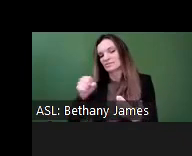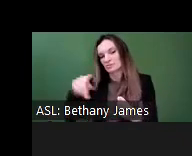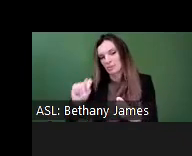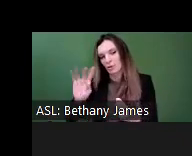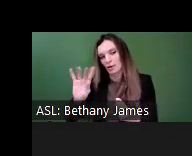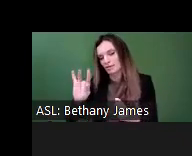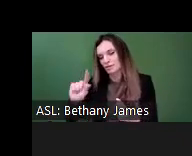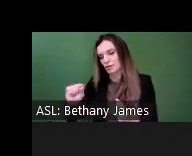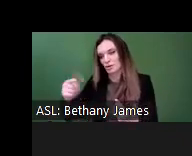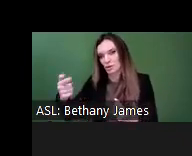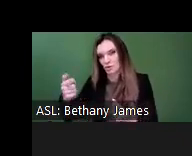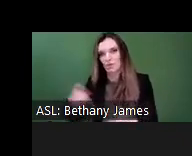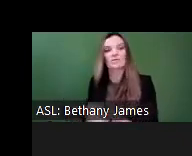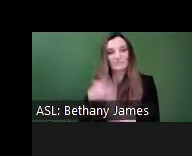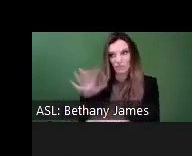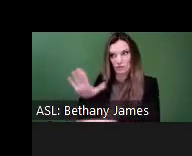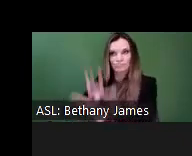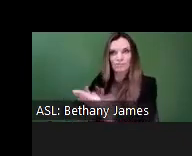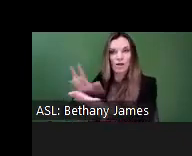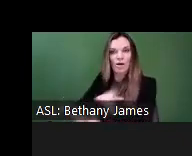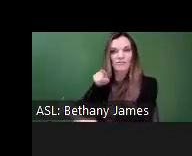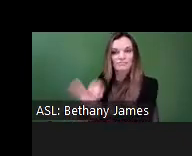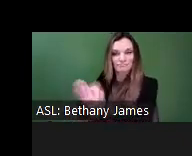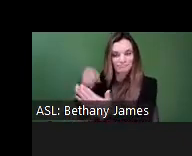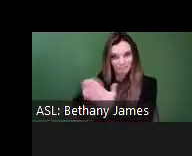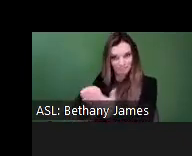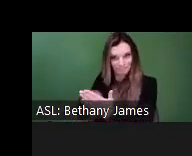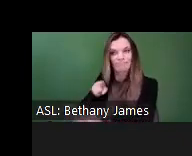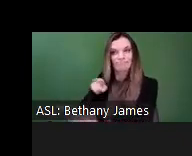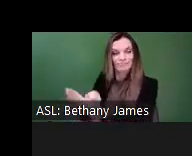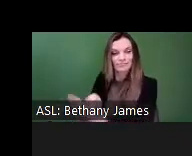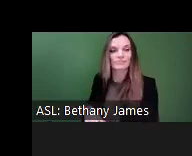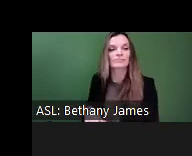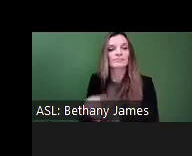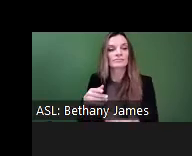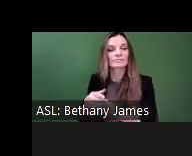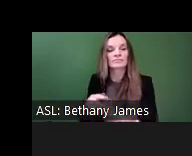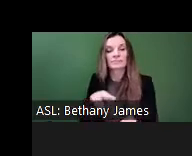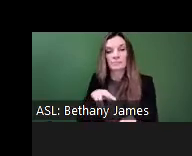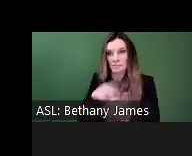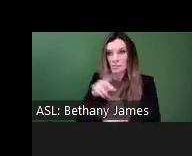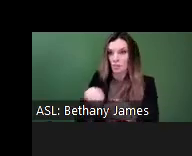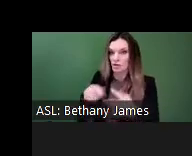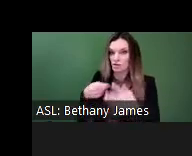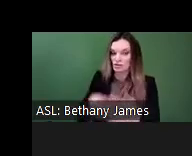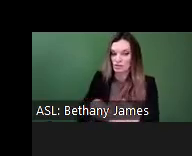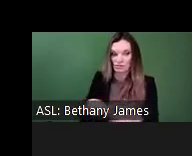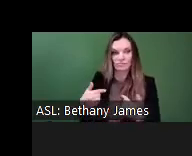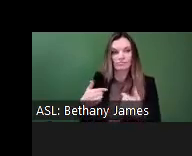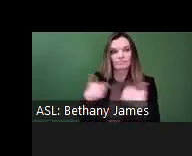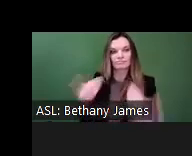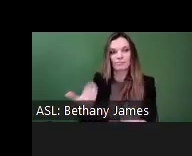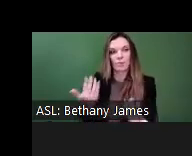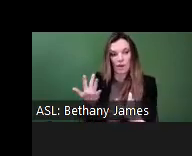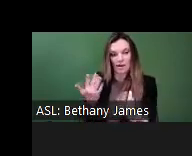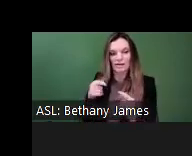her restitution. Her waiting period begins on September 18th, the end of her probation, not on the